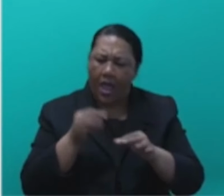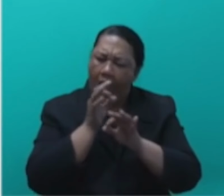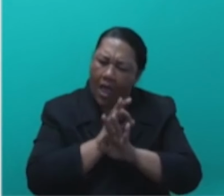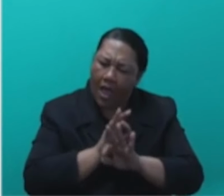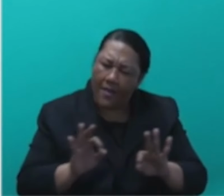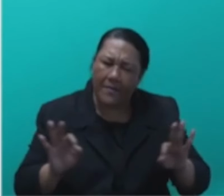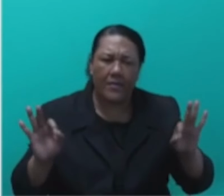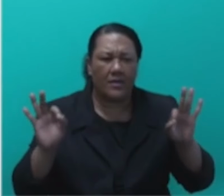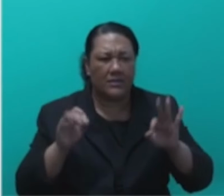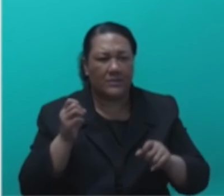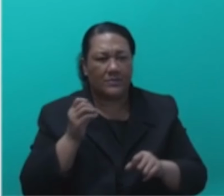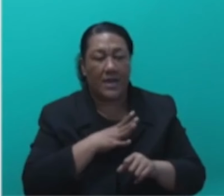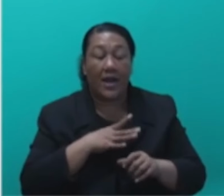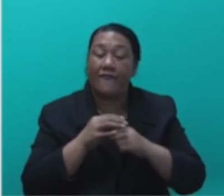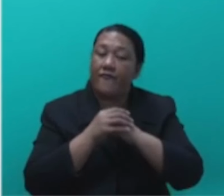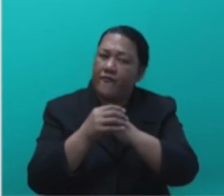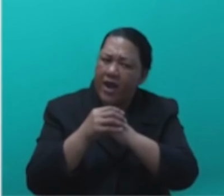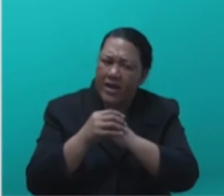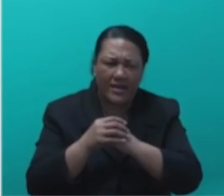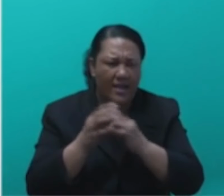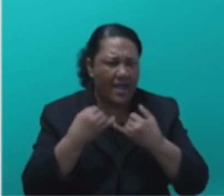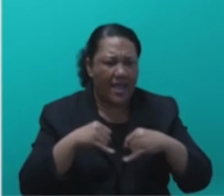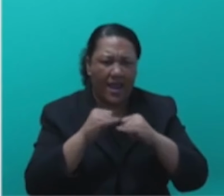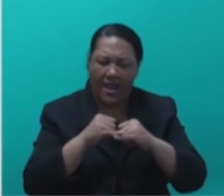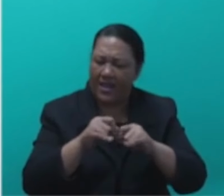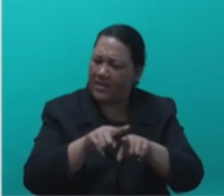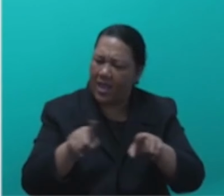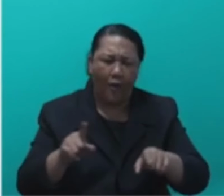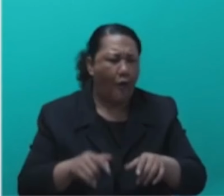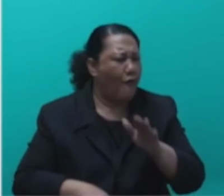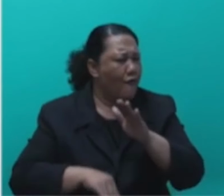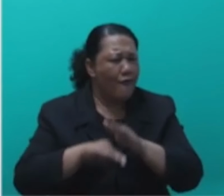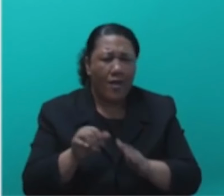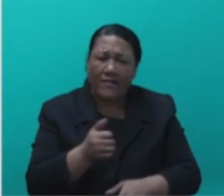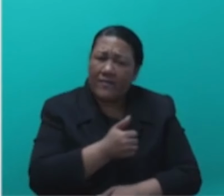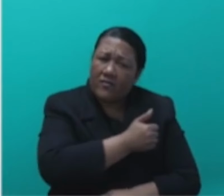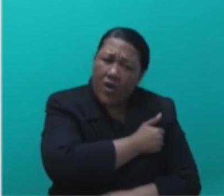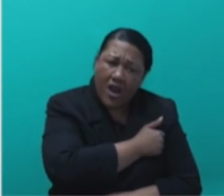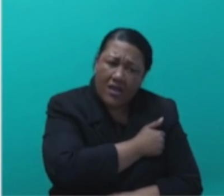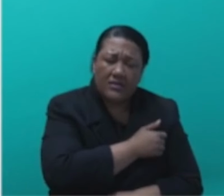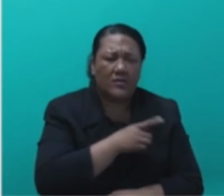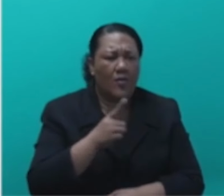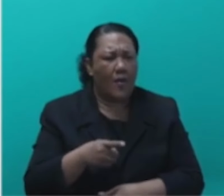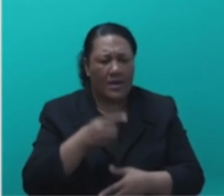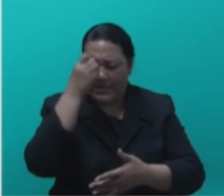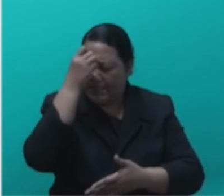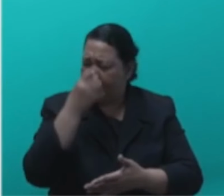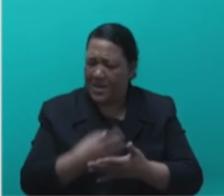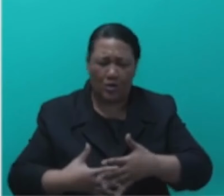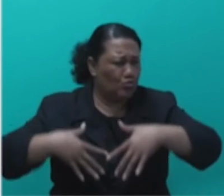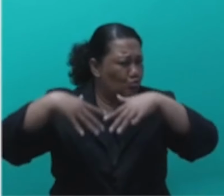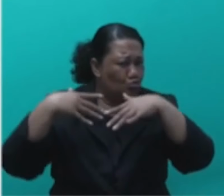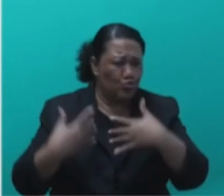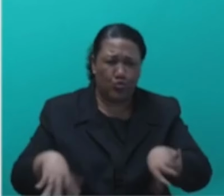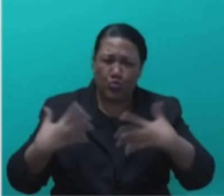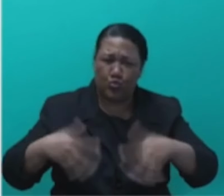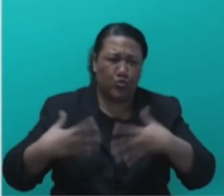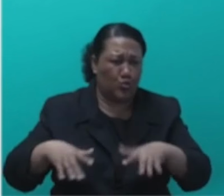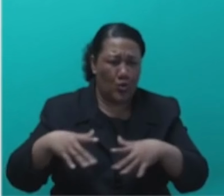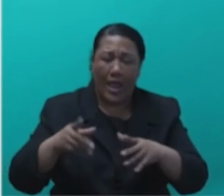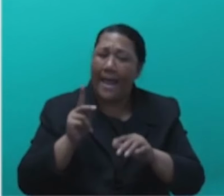spirit of the Friendly Isles was on full display, a most remarkable experience and wonderful showcase to our Pacific